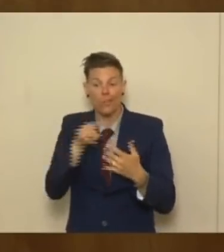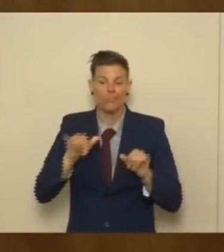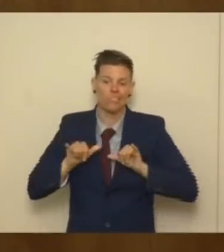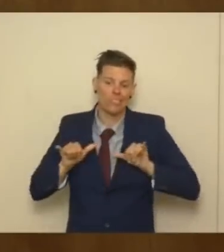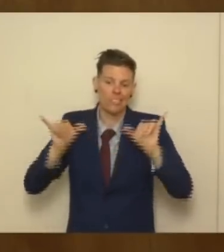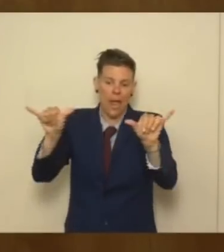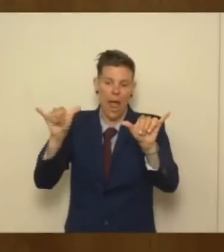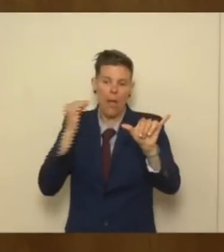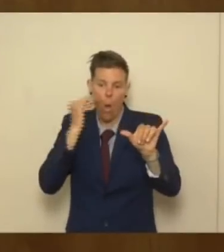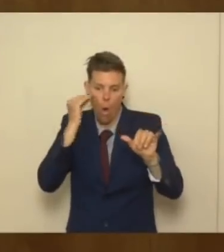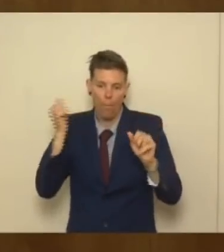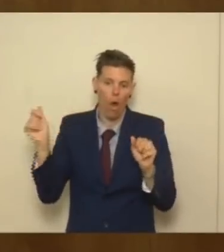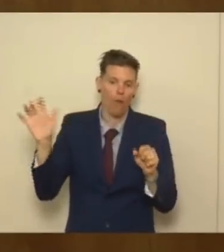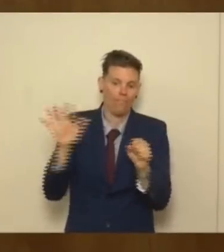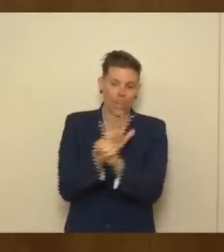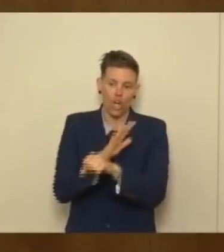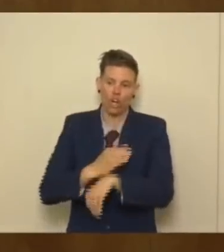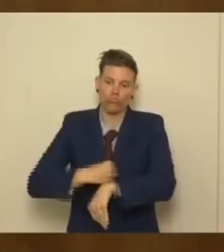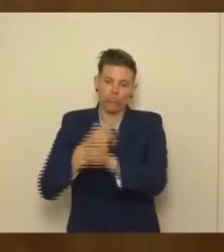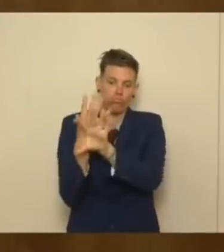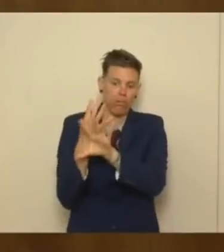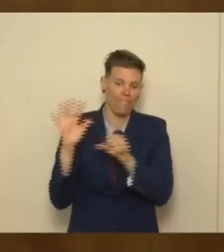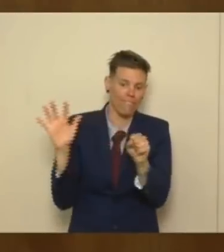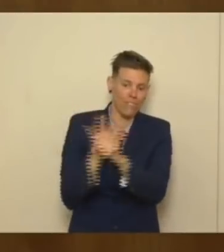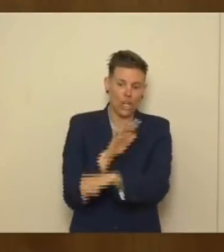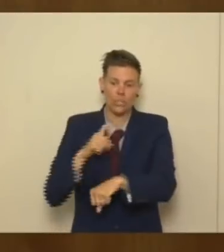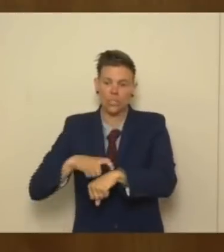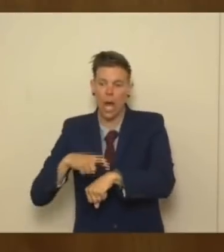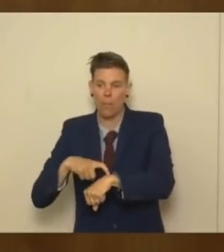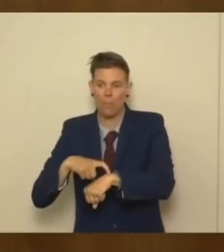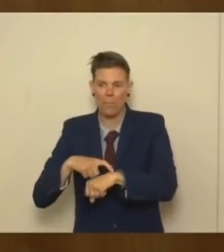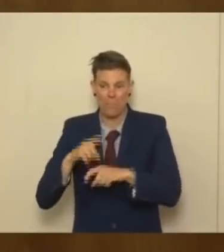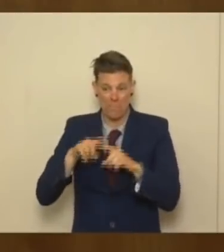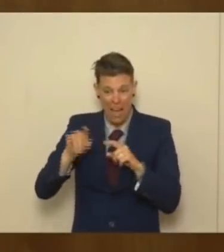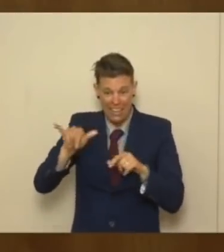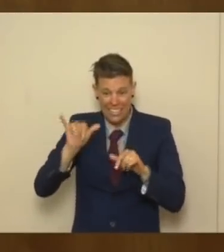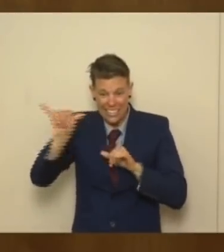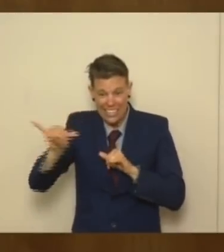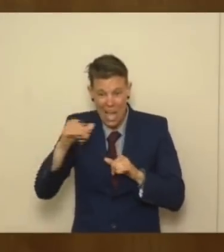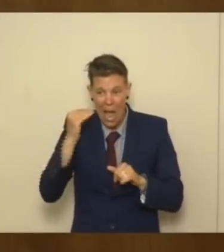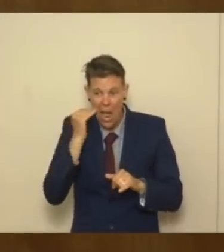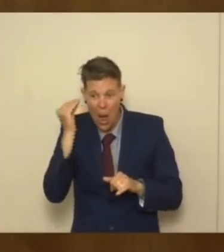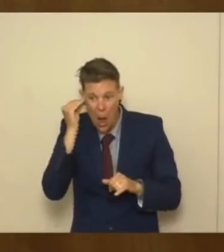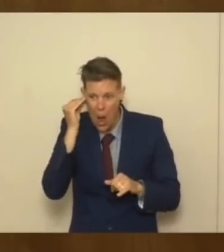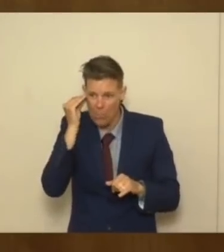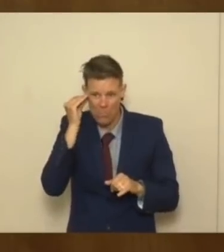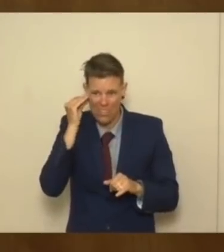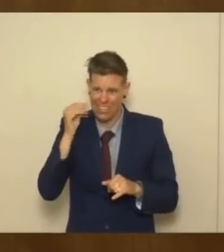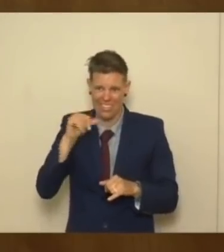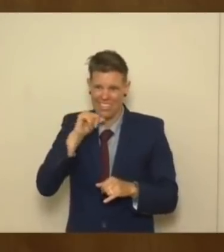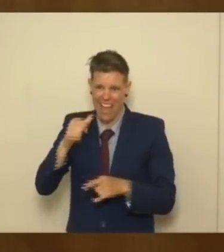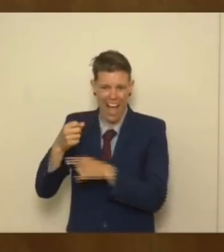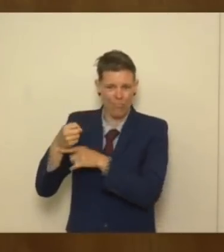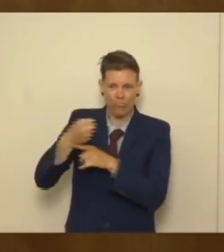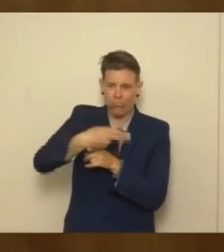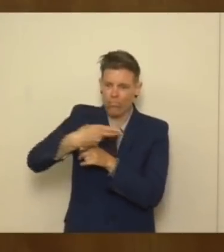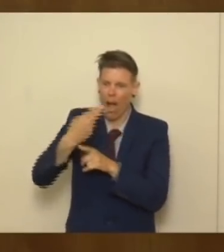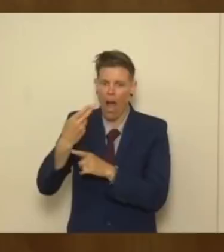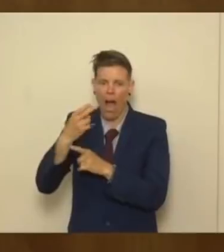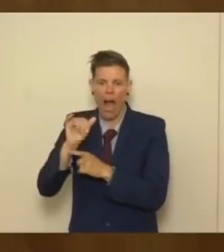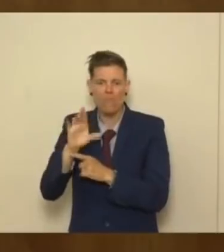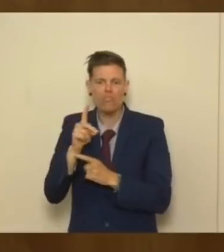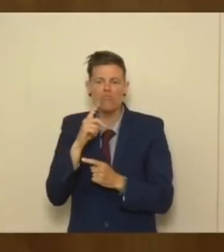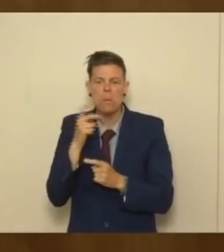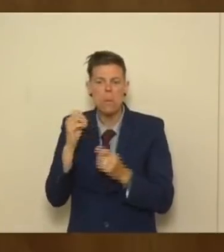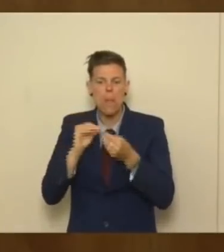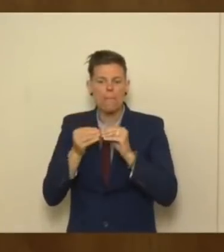home. But it wasn't really all that much better than the hybrid model. So, and another important point on the